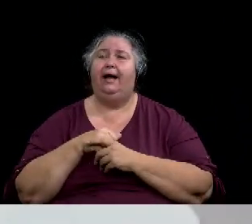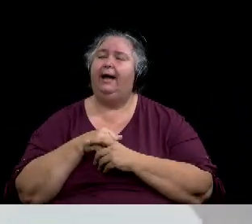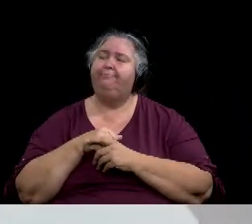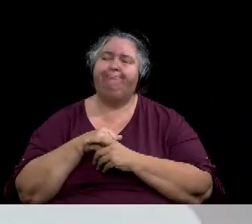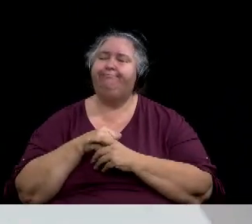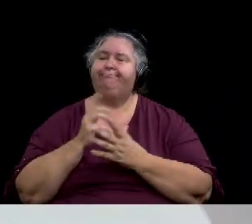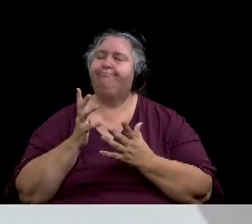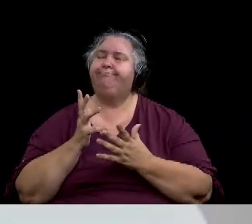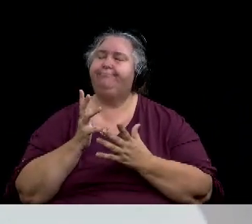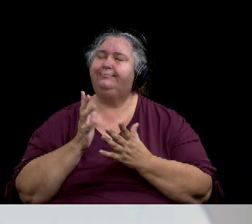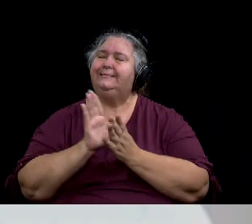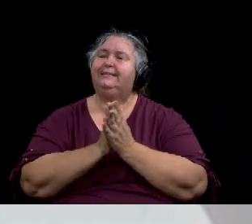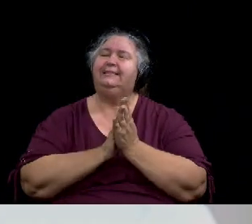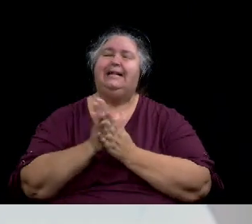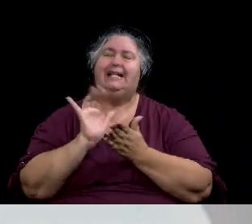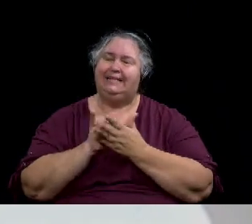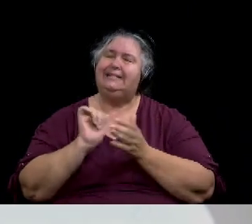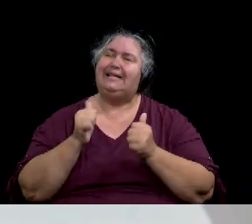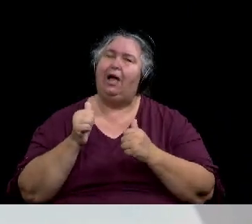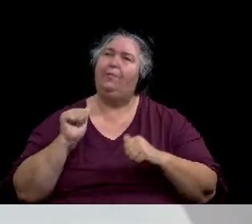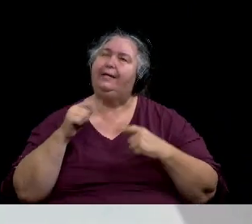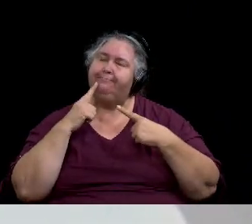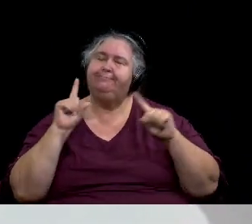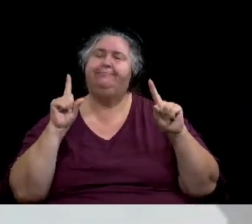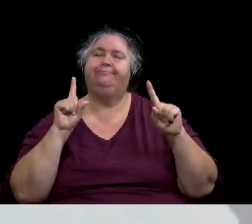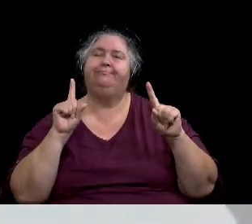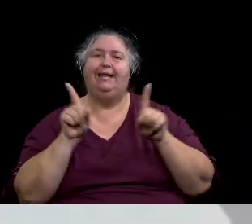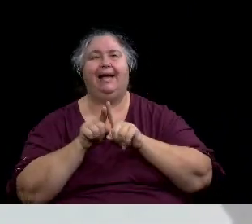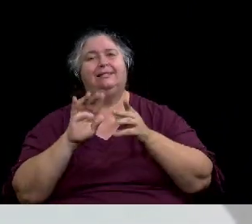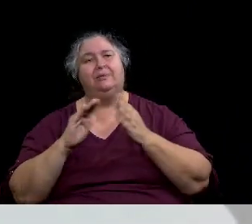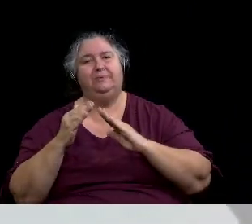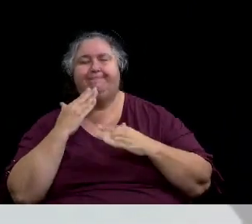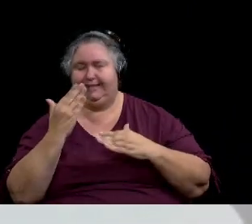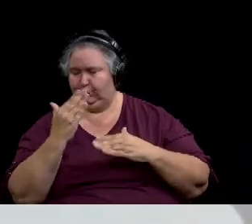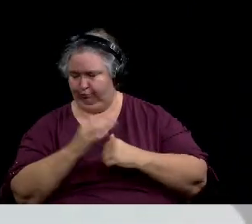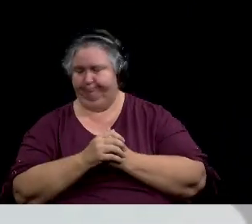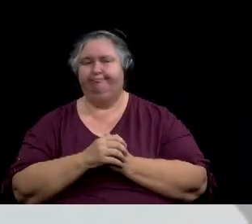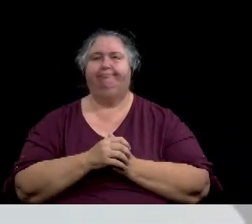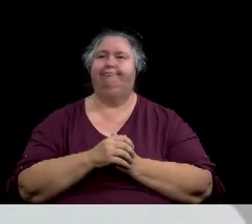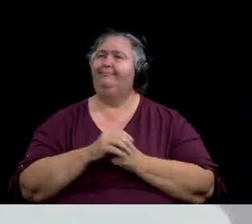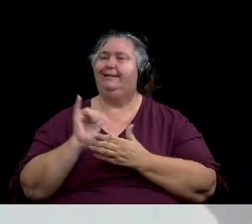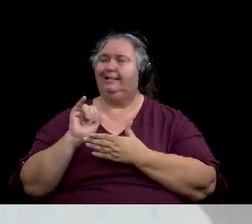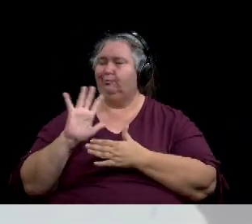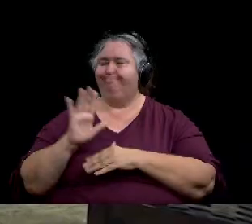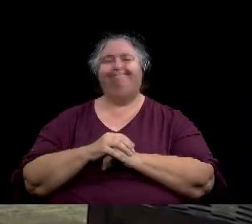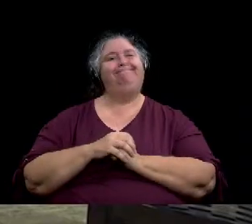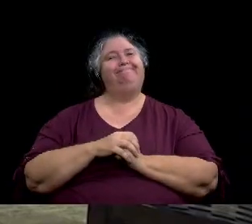this is how we get through this as a community. Thank you. Those are all my comments.